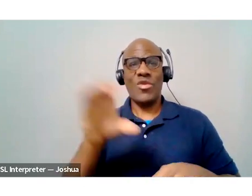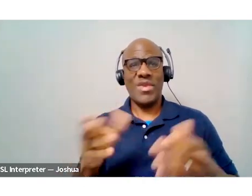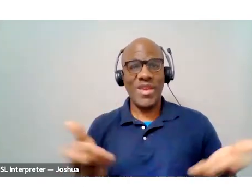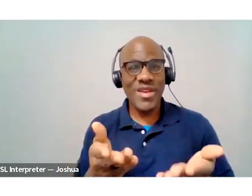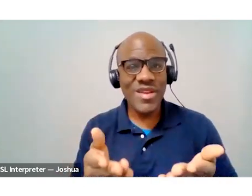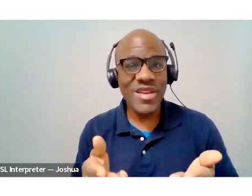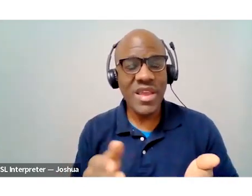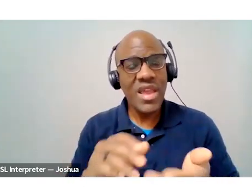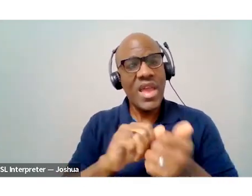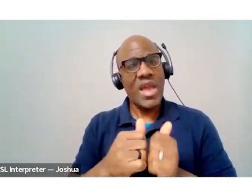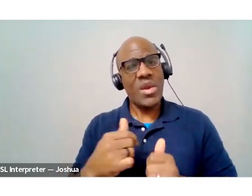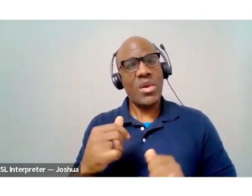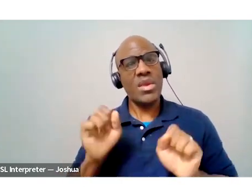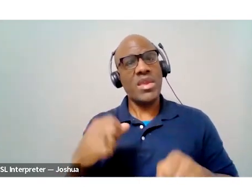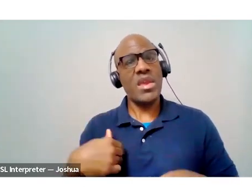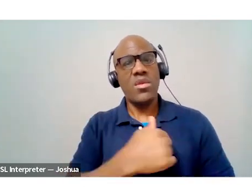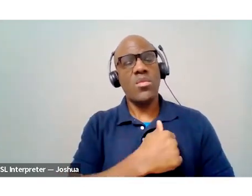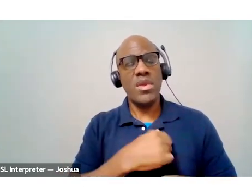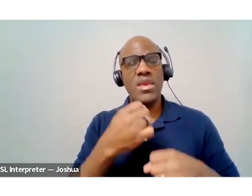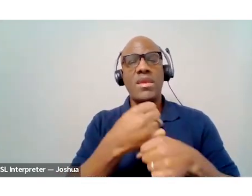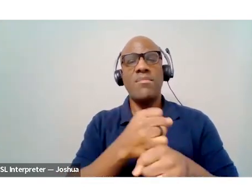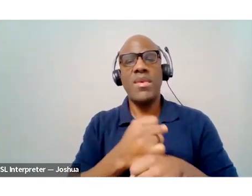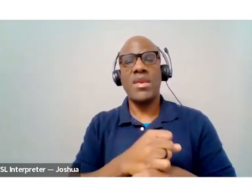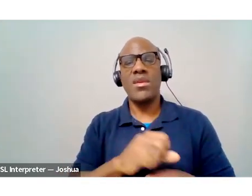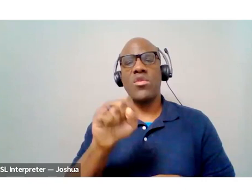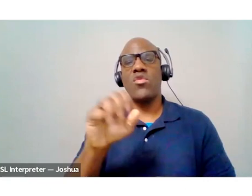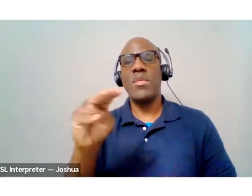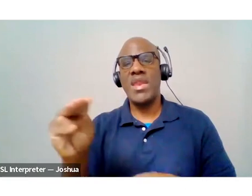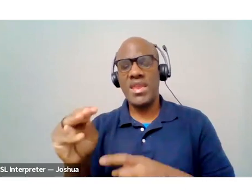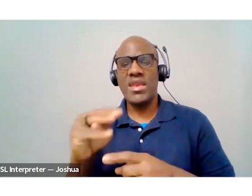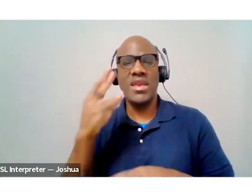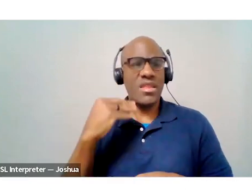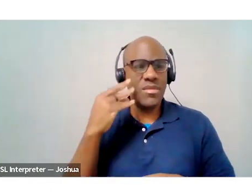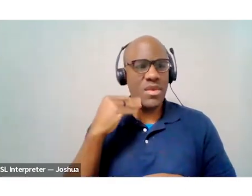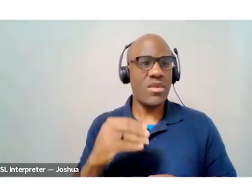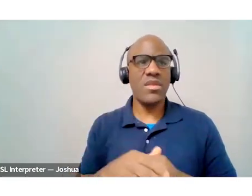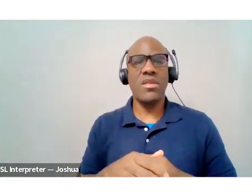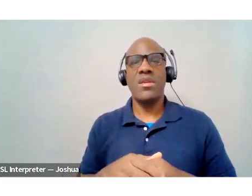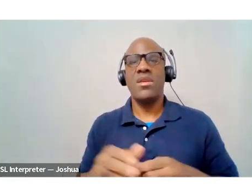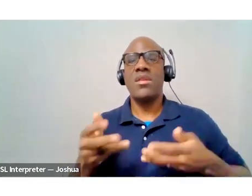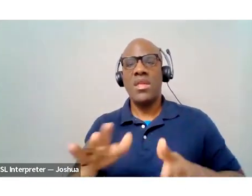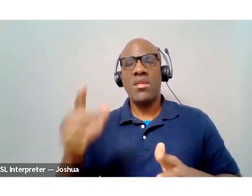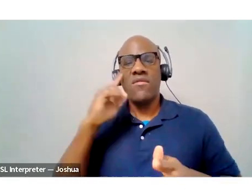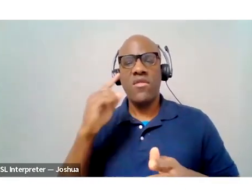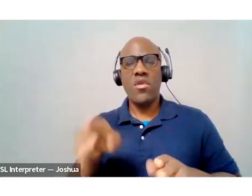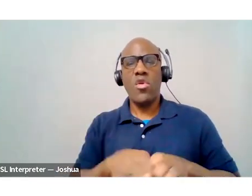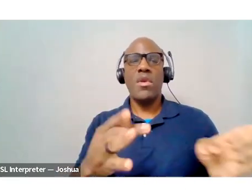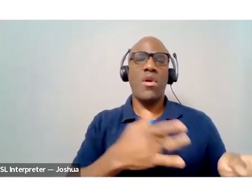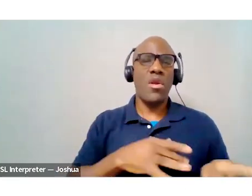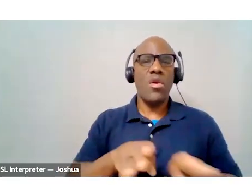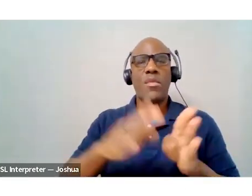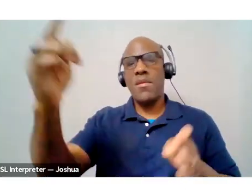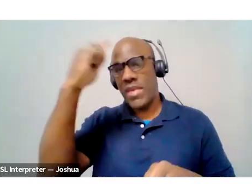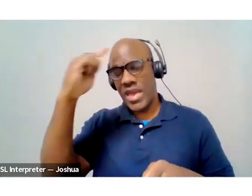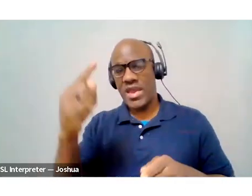media experience that privileges the open heart and critical mind and allows for generativity? And then for